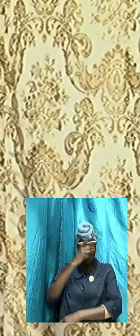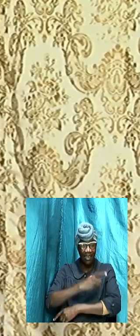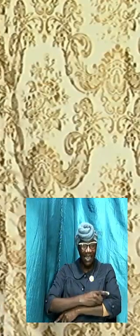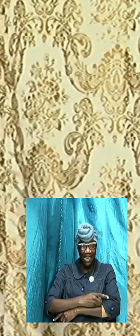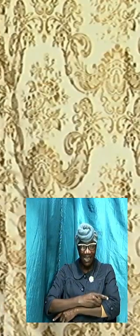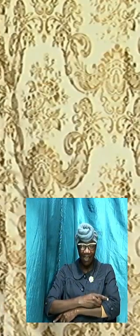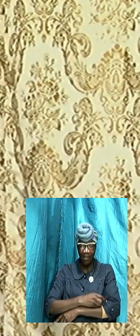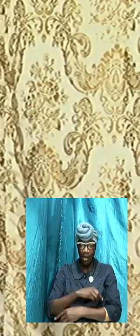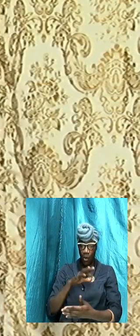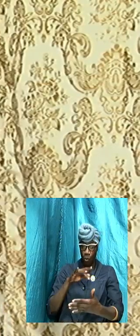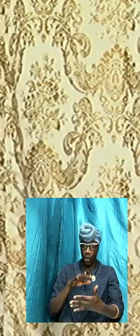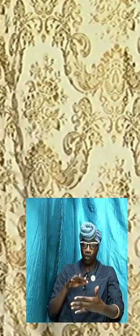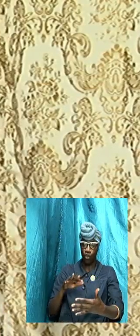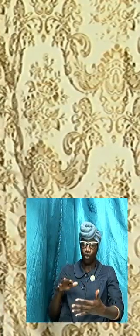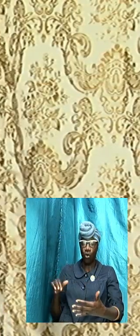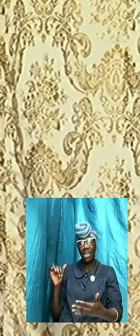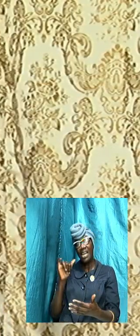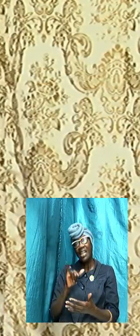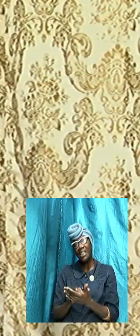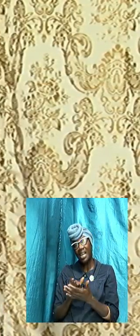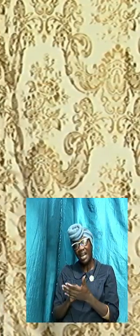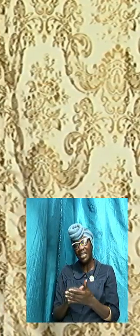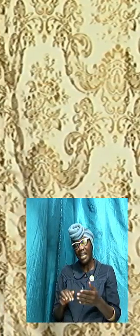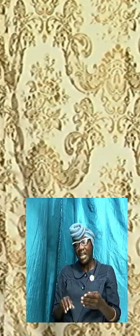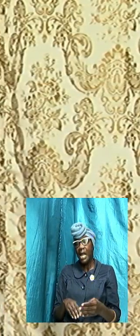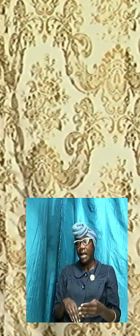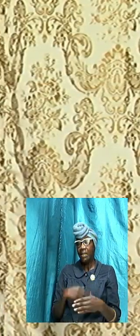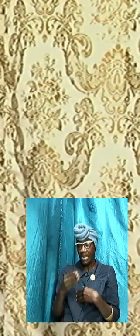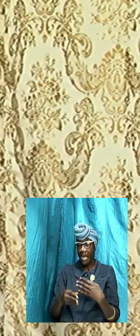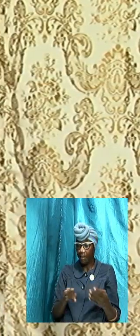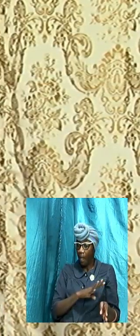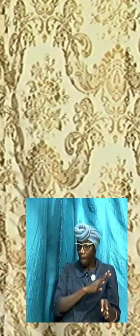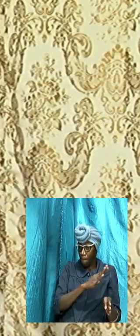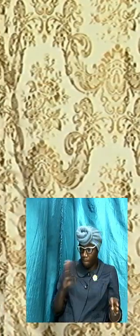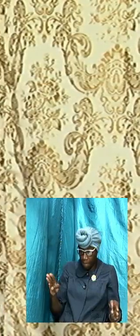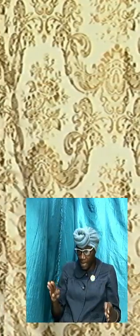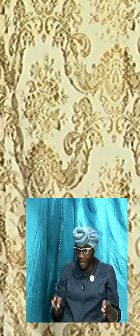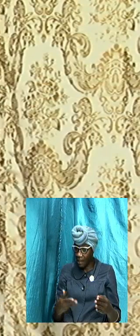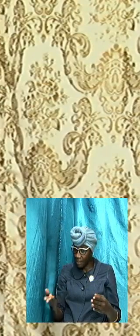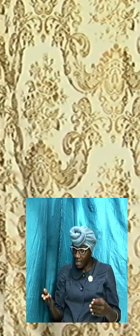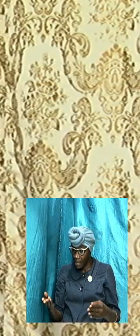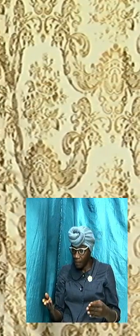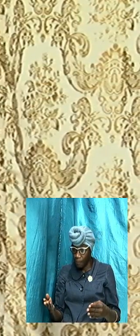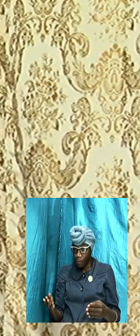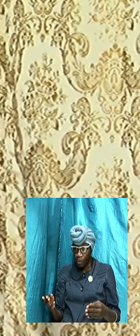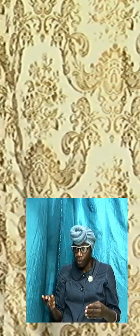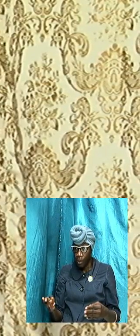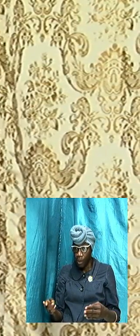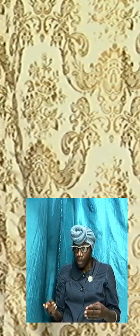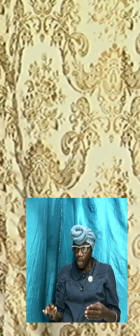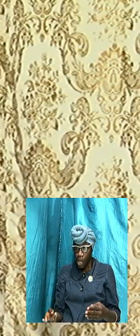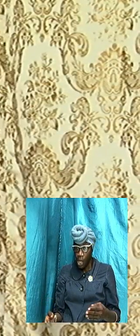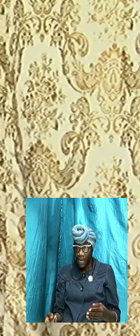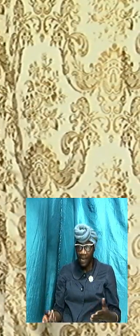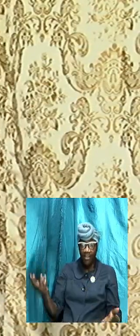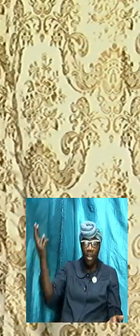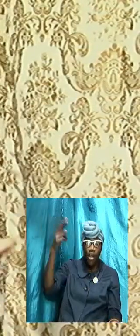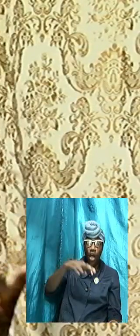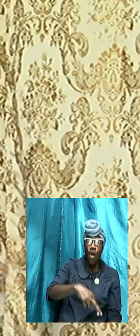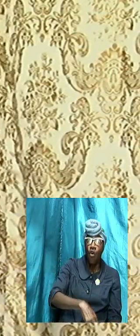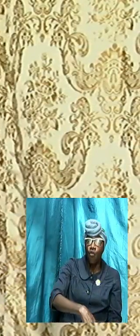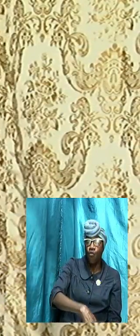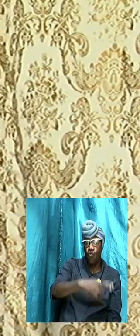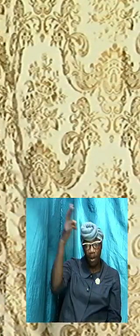when you study that, you realize that the next big event on the scene for the child of God is the rapture. The Bible says we shall all be changed